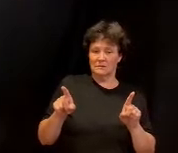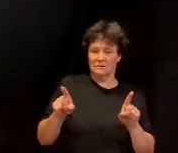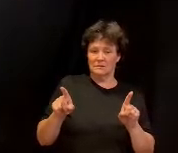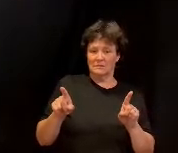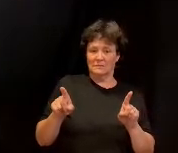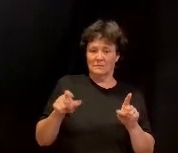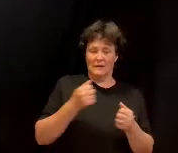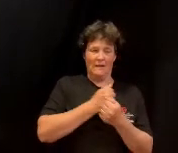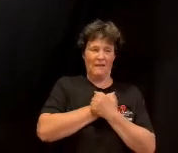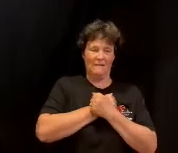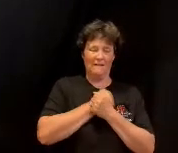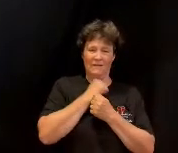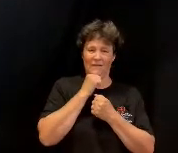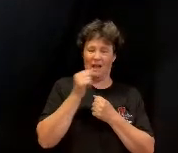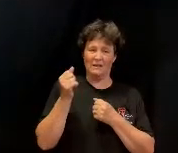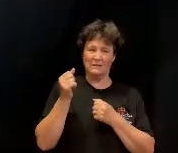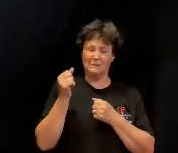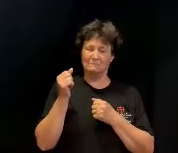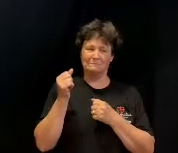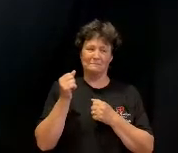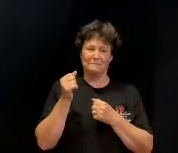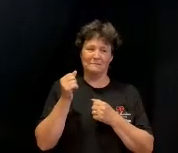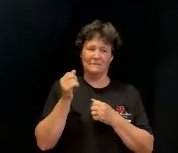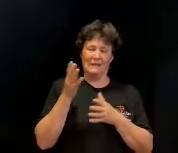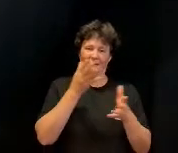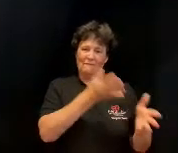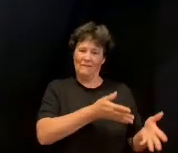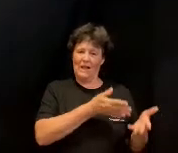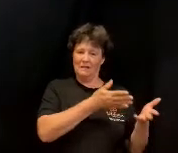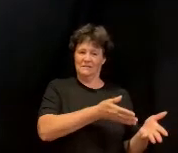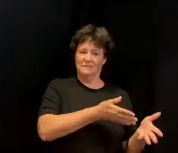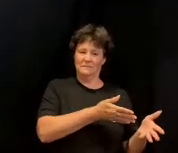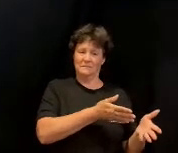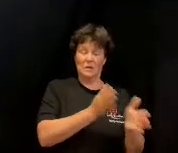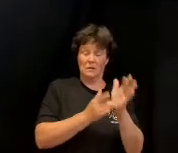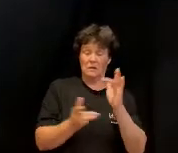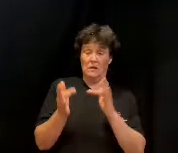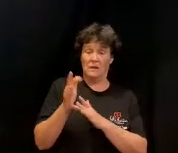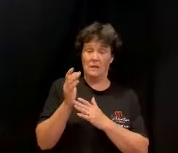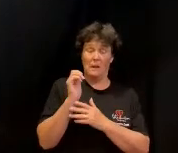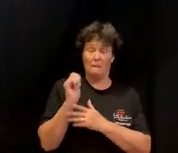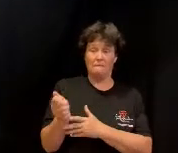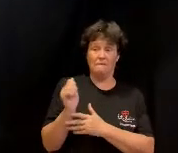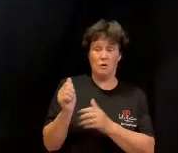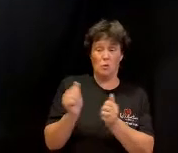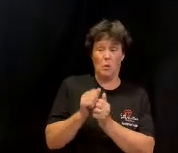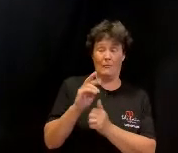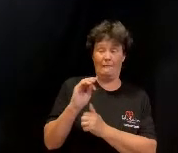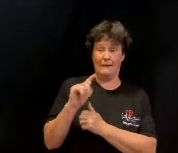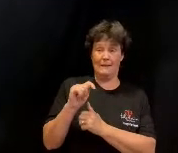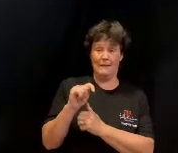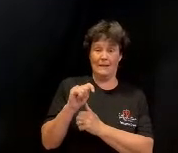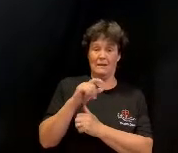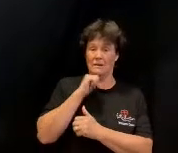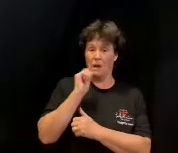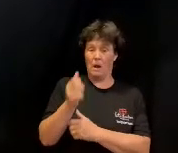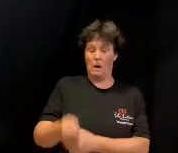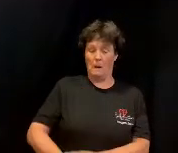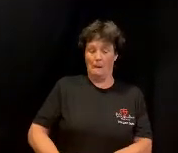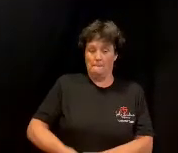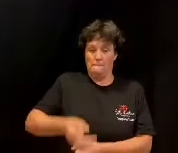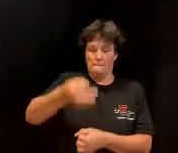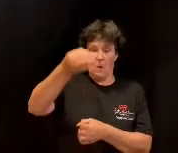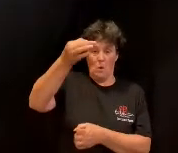Love doesn't neglect, right? I want you to know something. Jesus fishes with a net and not a pole.